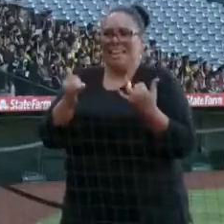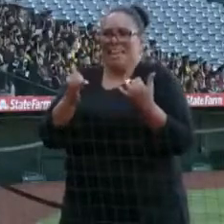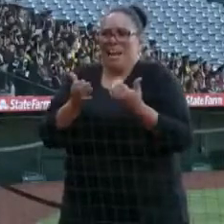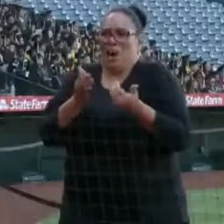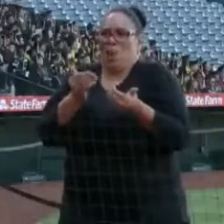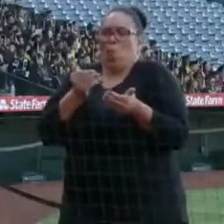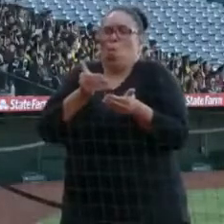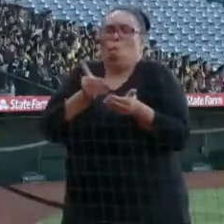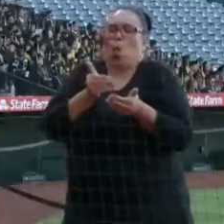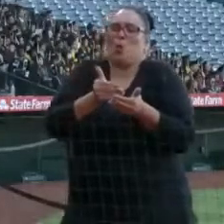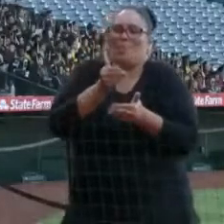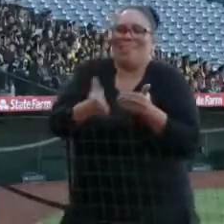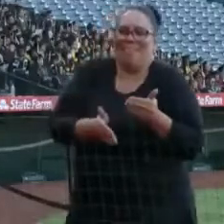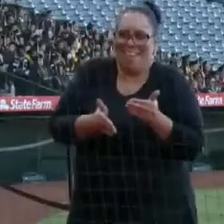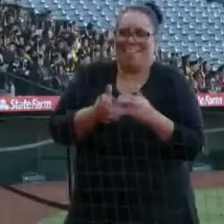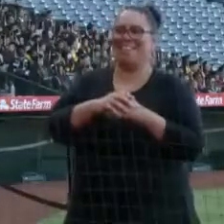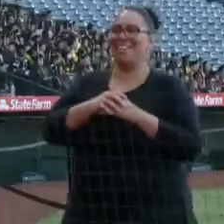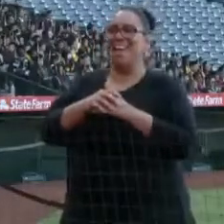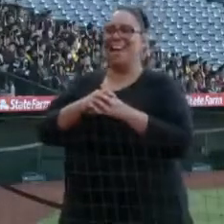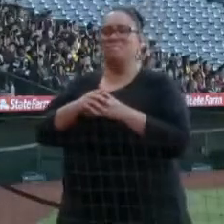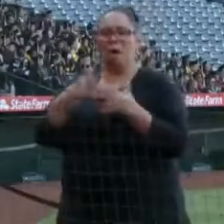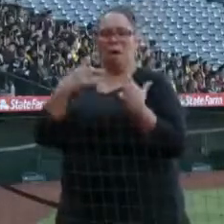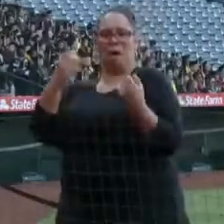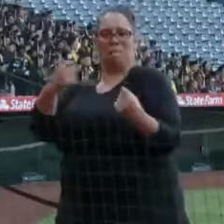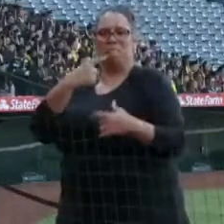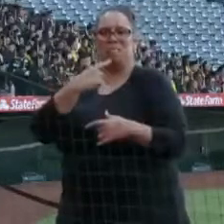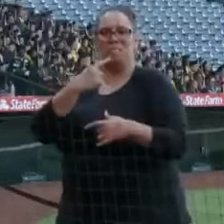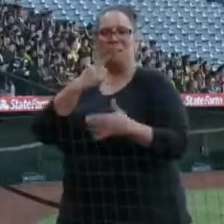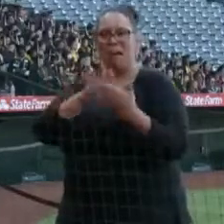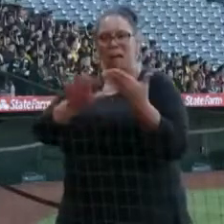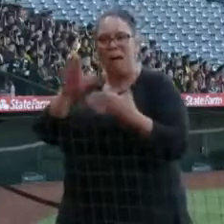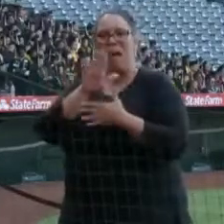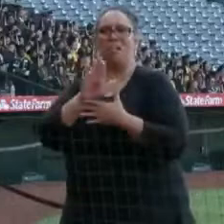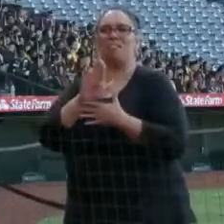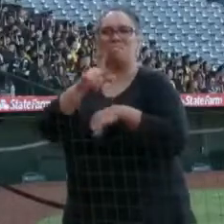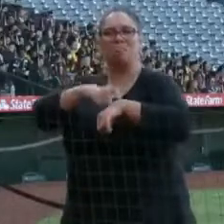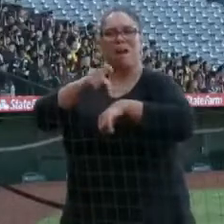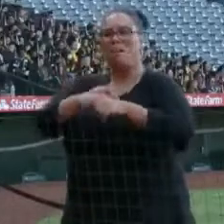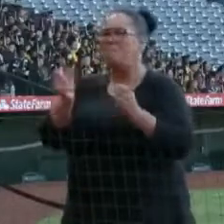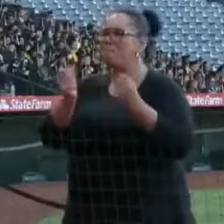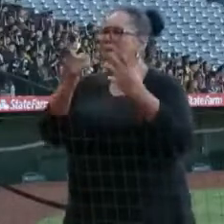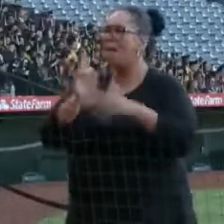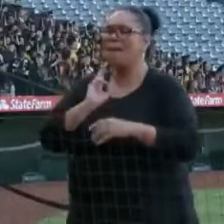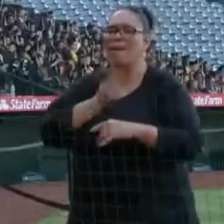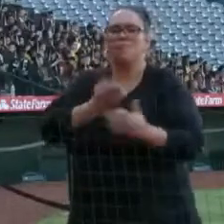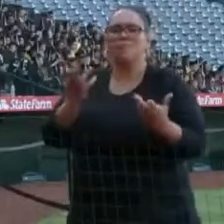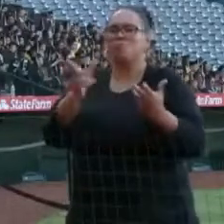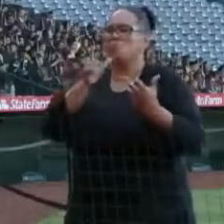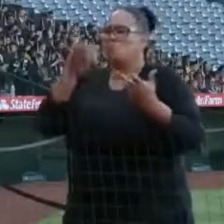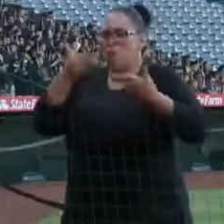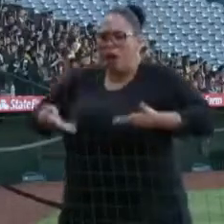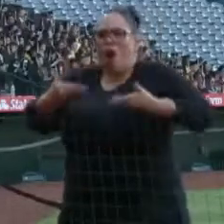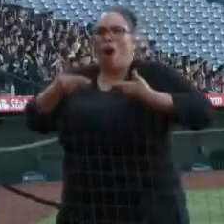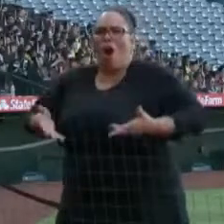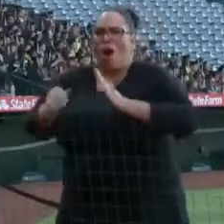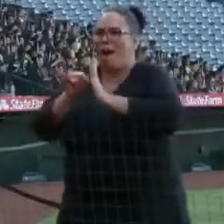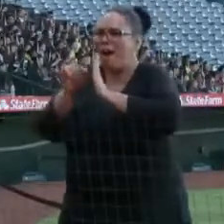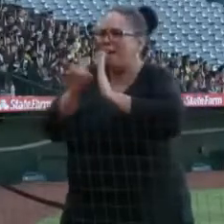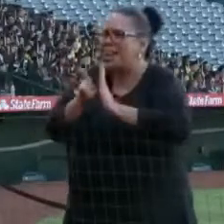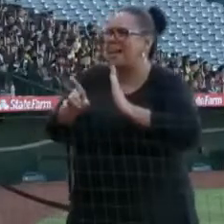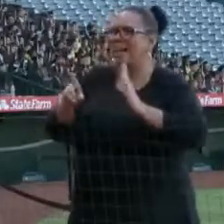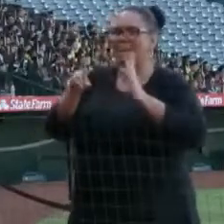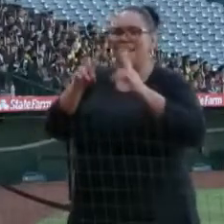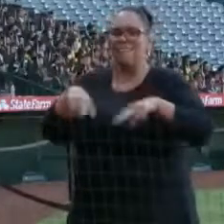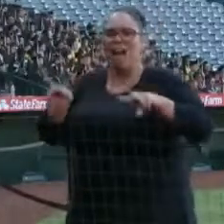close to an end, I can confidently say that college has been the time for many of us to learn who we are and our identities,